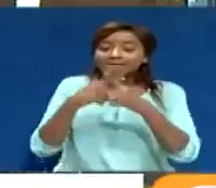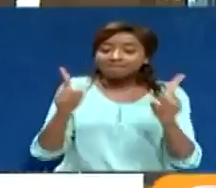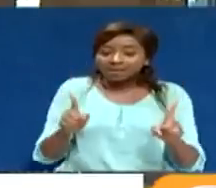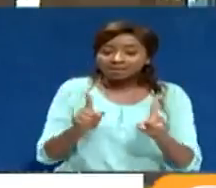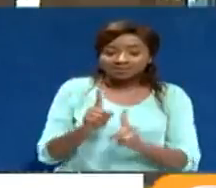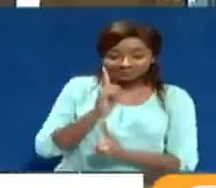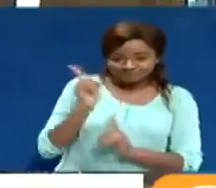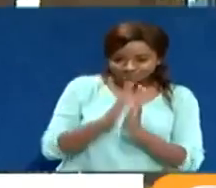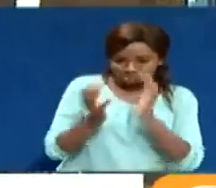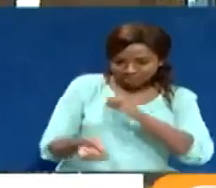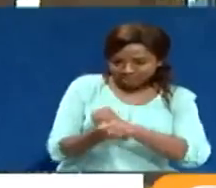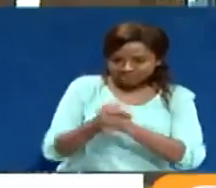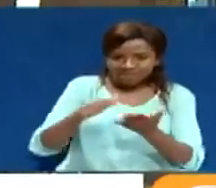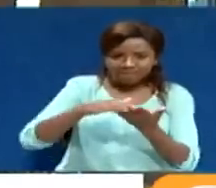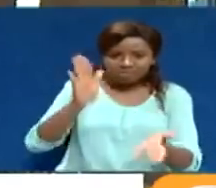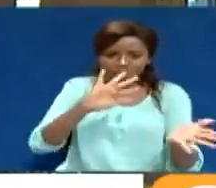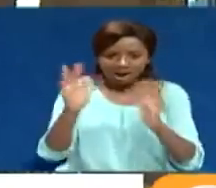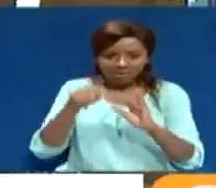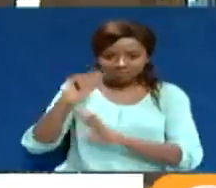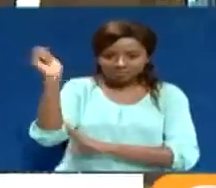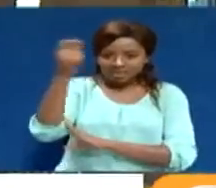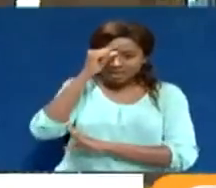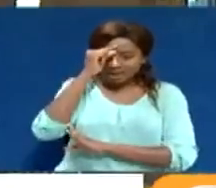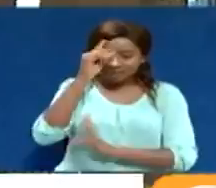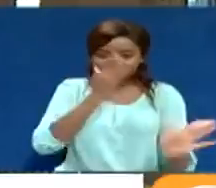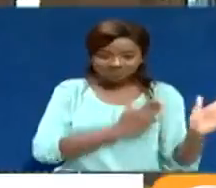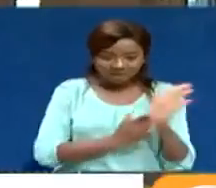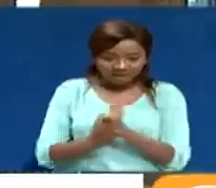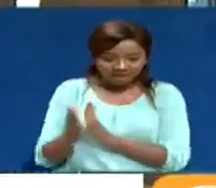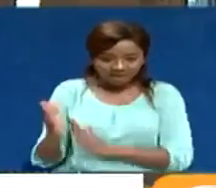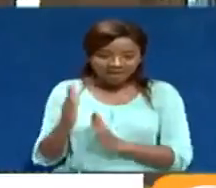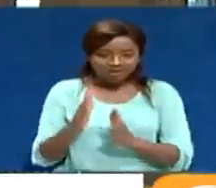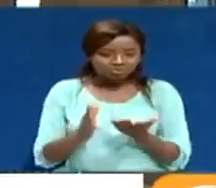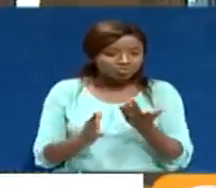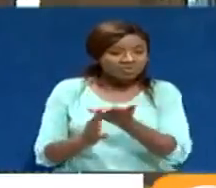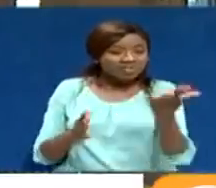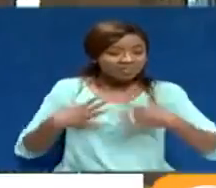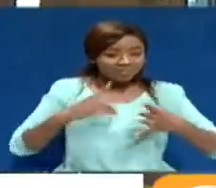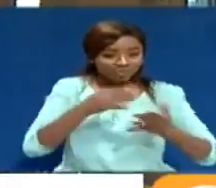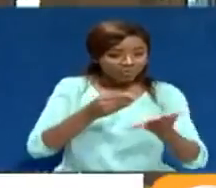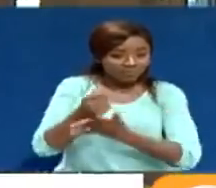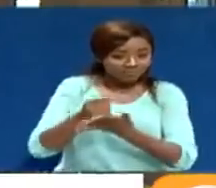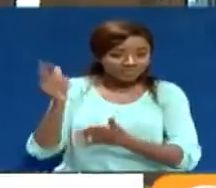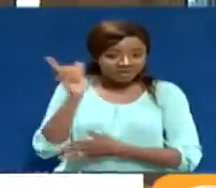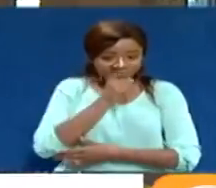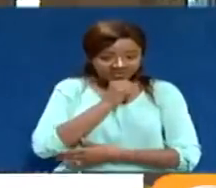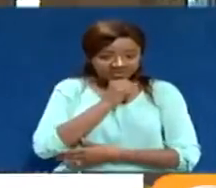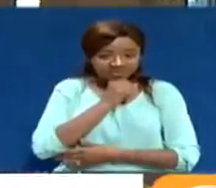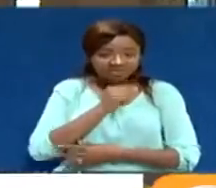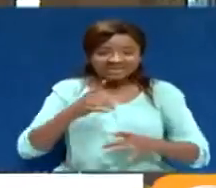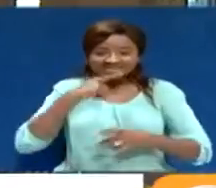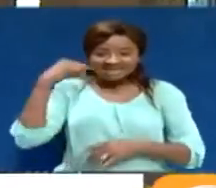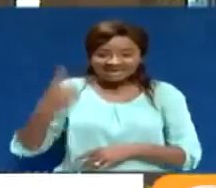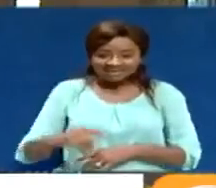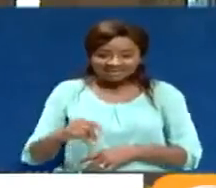on the developments that came as the Kenyan government began the refund process for people who had paid for the now rejected Sputnik